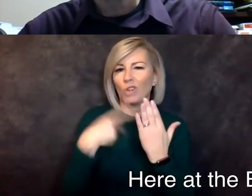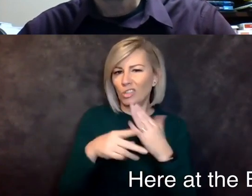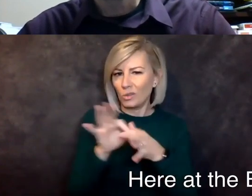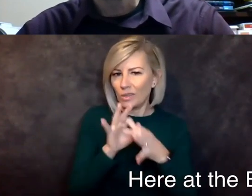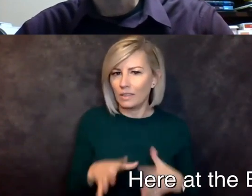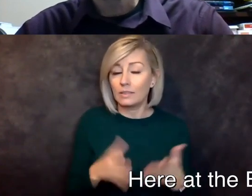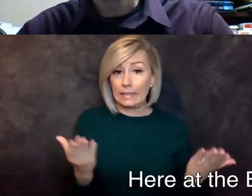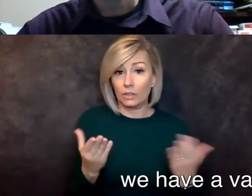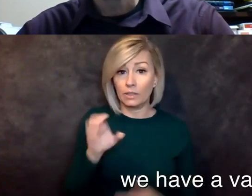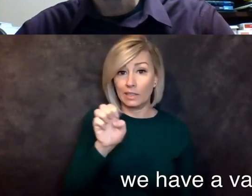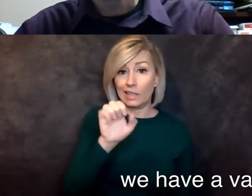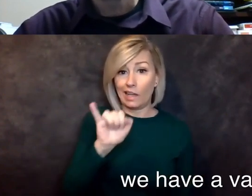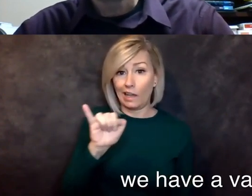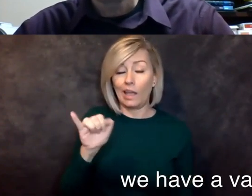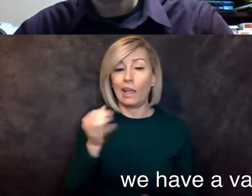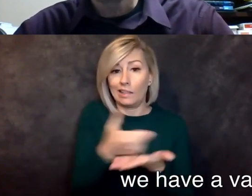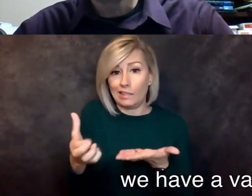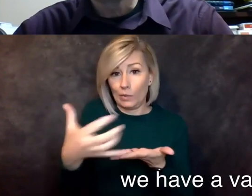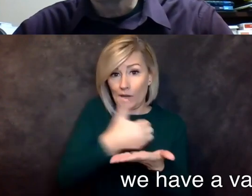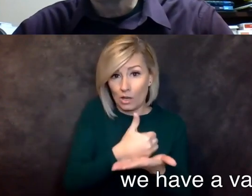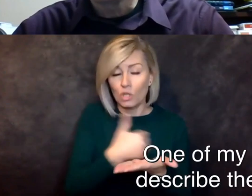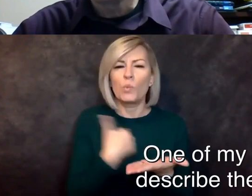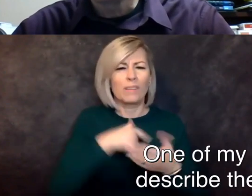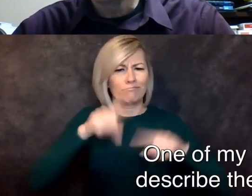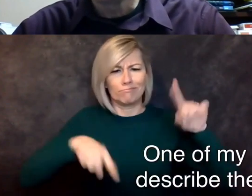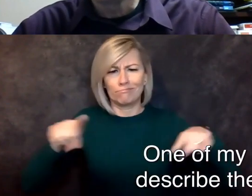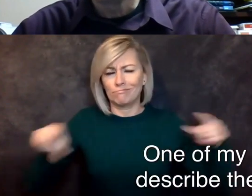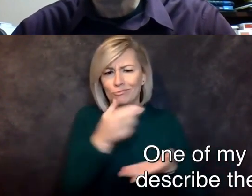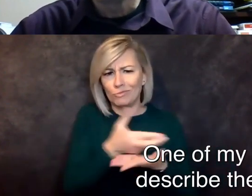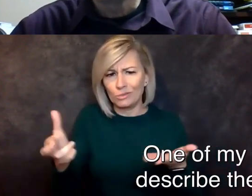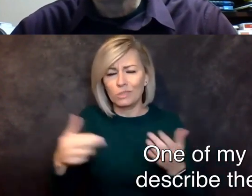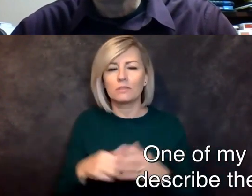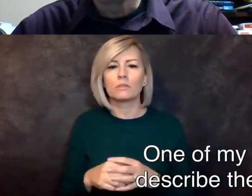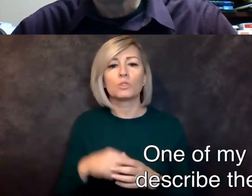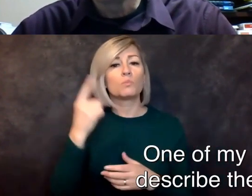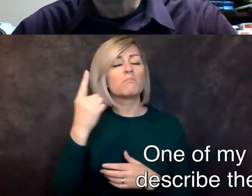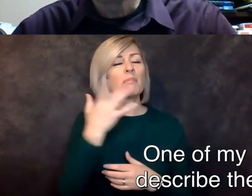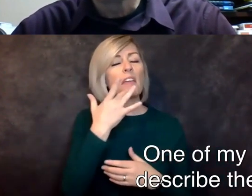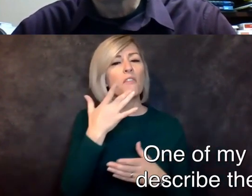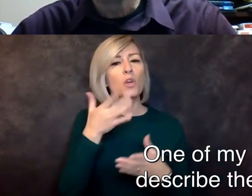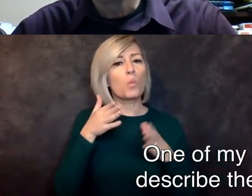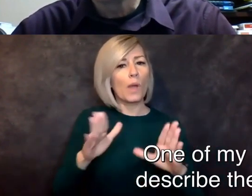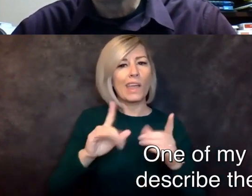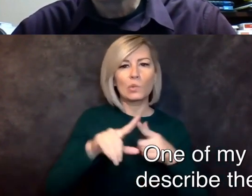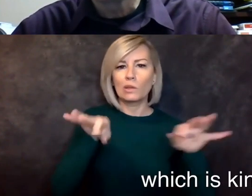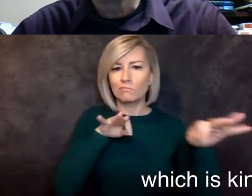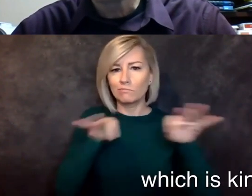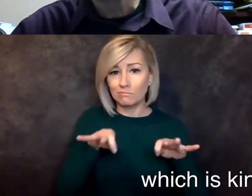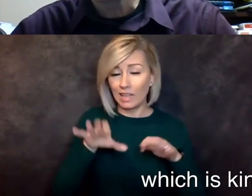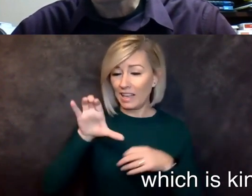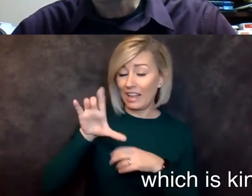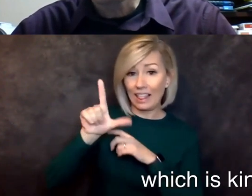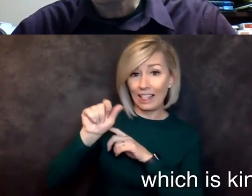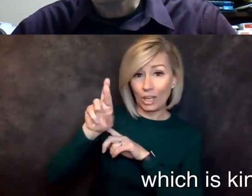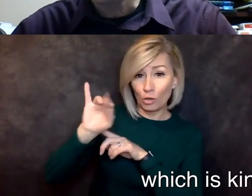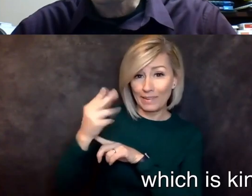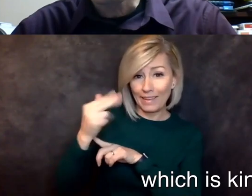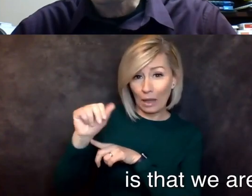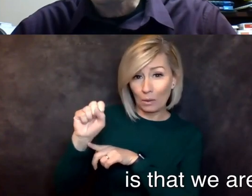Clearinghouse, we have a variety of resources. One of my favorite ways to describe the Clearinghouse, which is kind of a